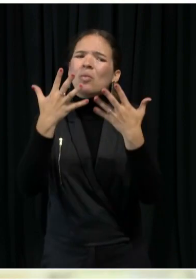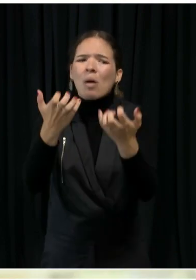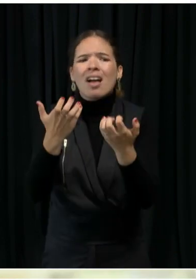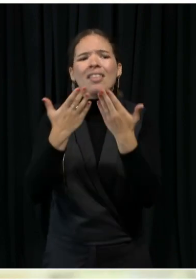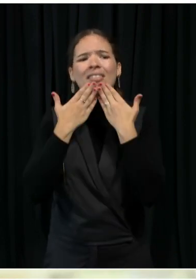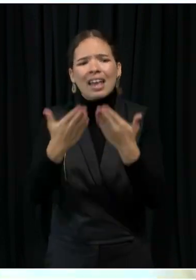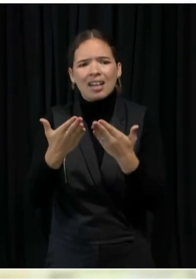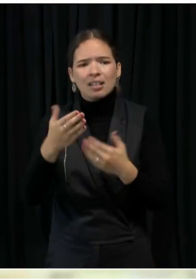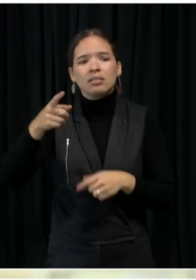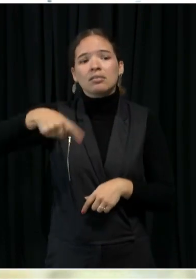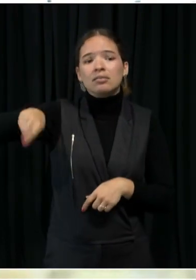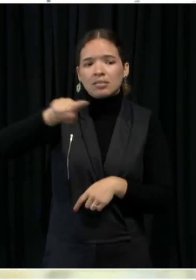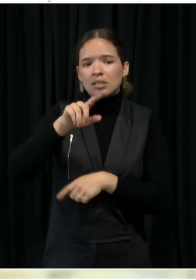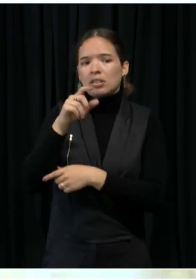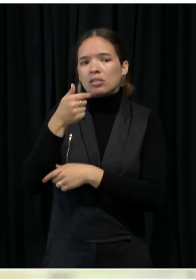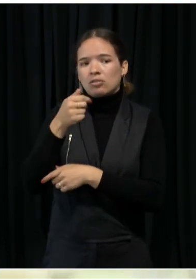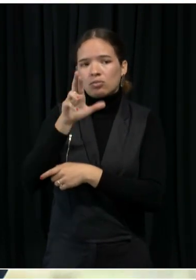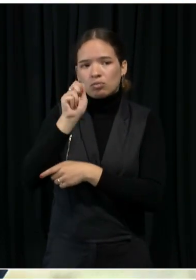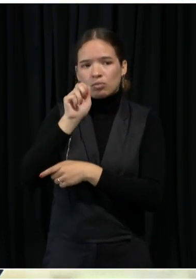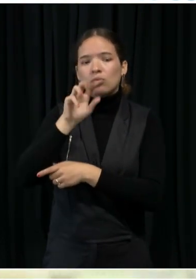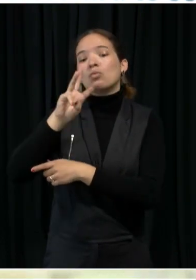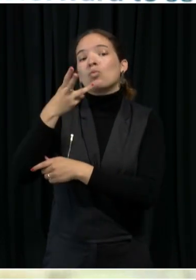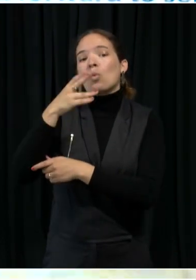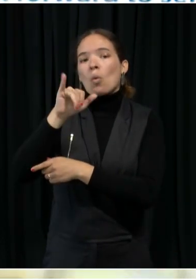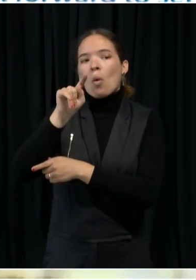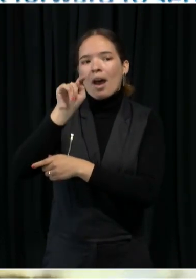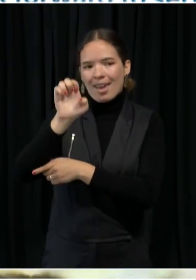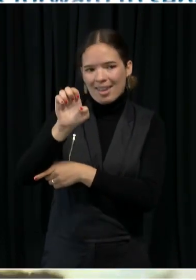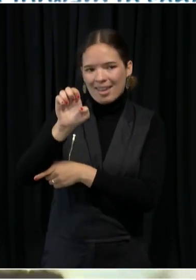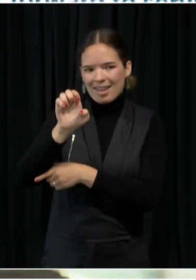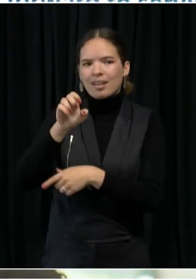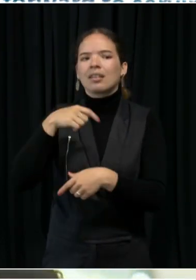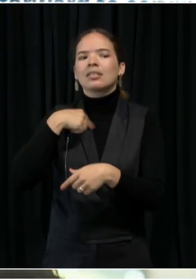Trayon White, and I approve this message. Thank you.